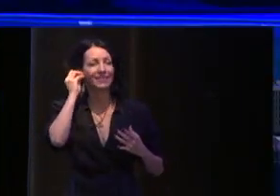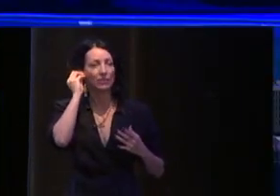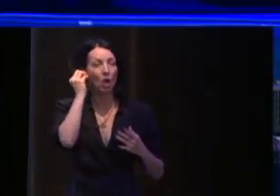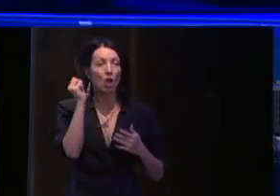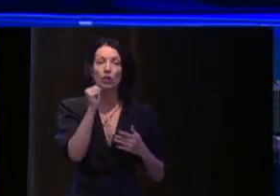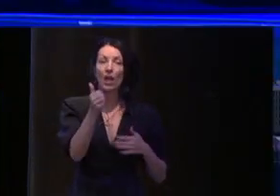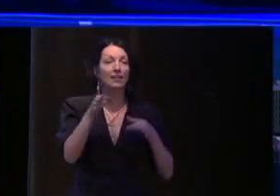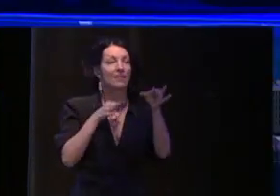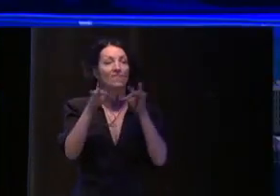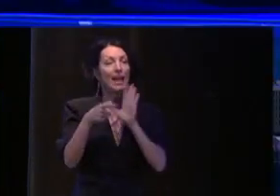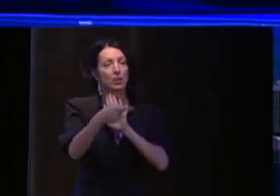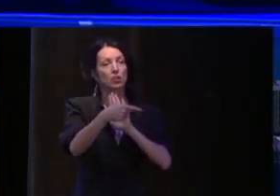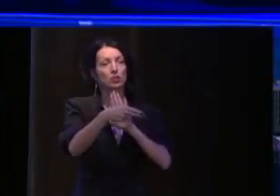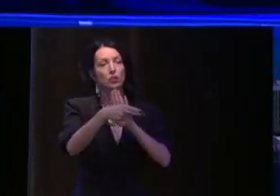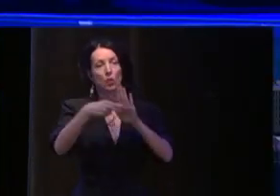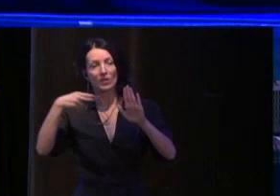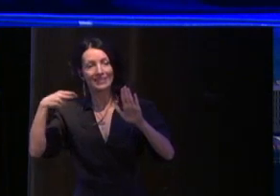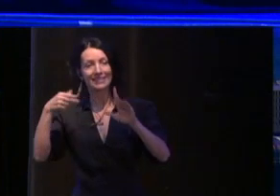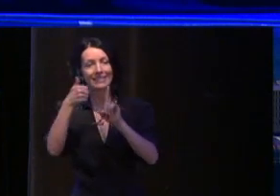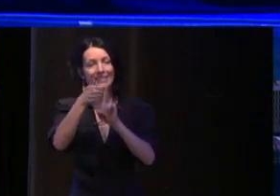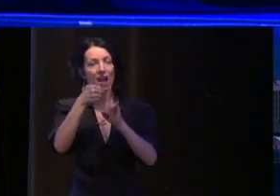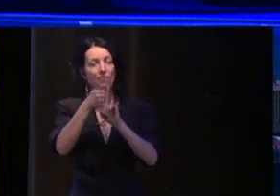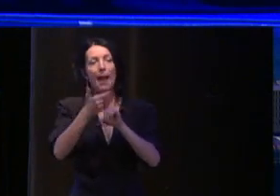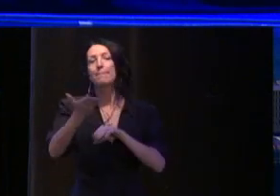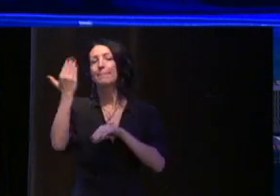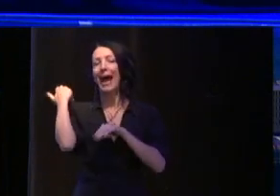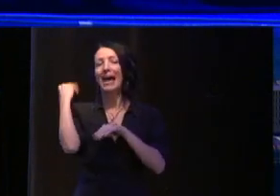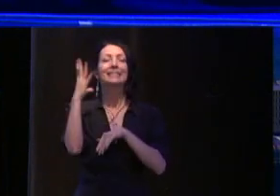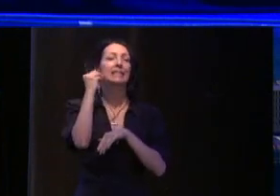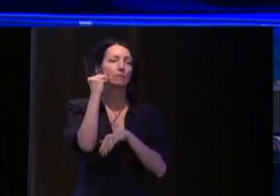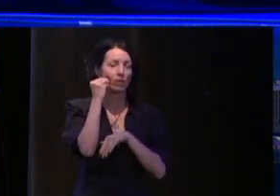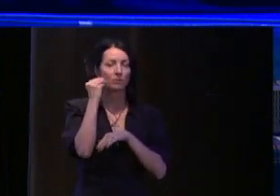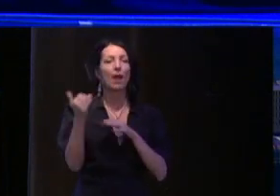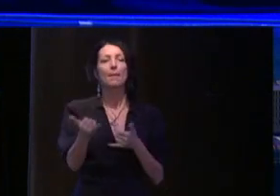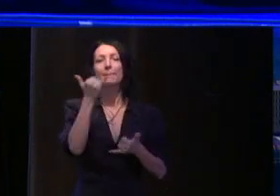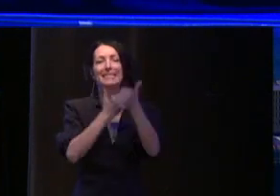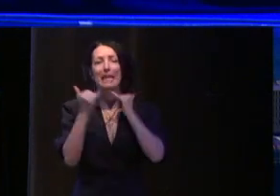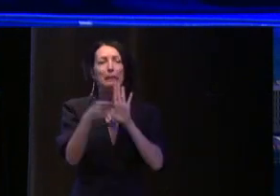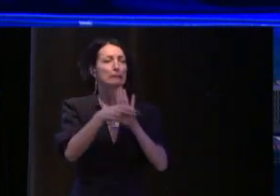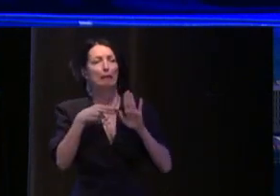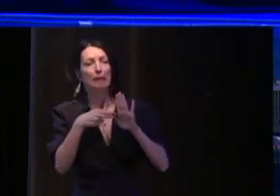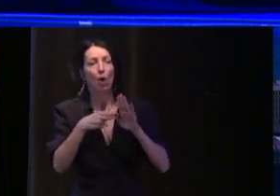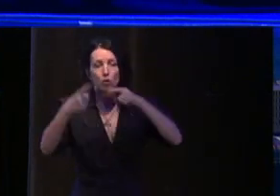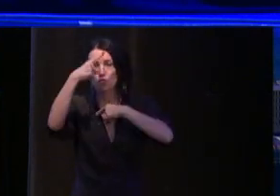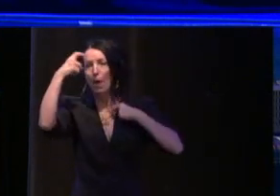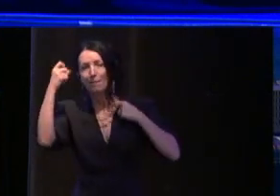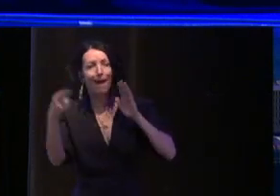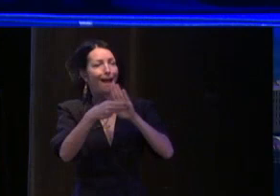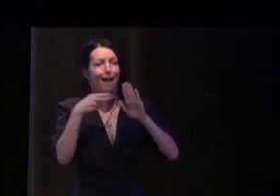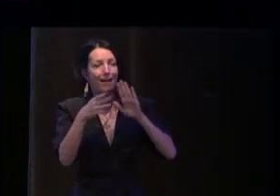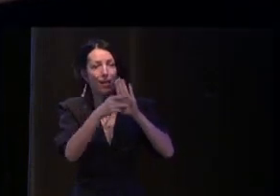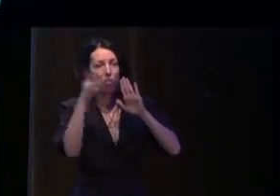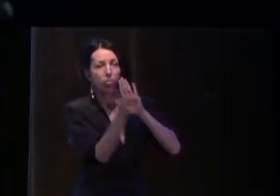not defining yourself by past experience, you're not defining yourself by mistakes, you're not defining yourself by trauma. You're